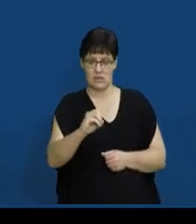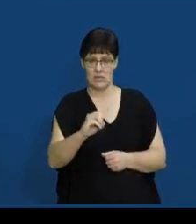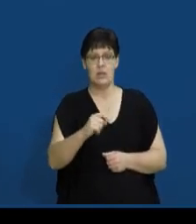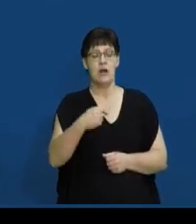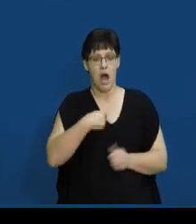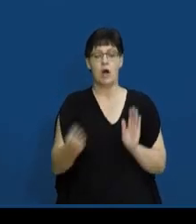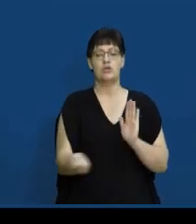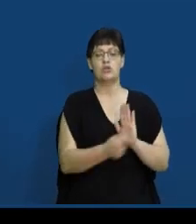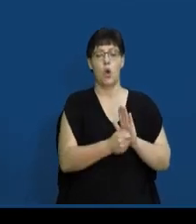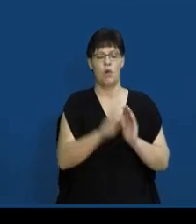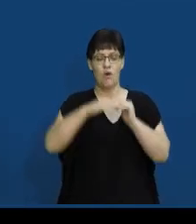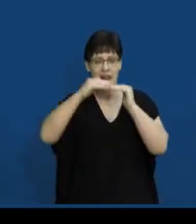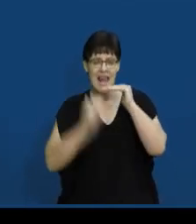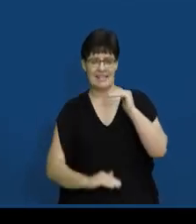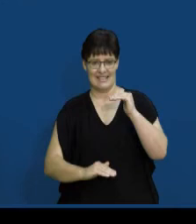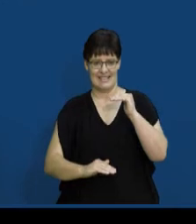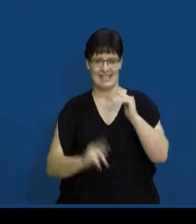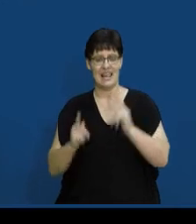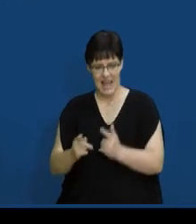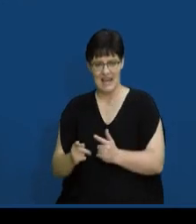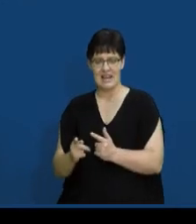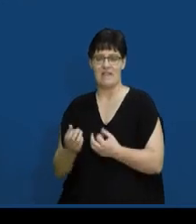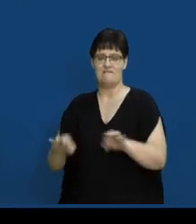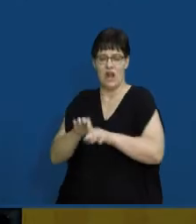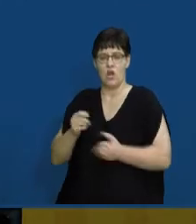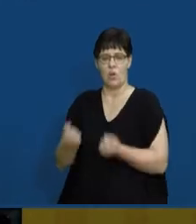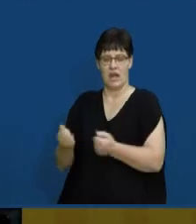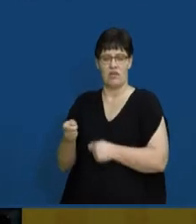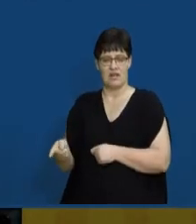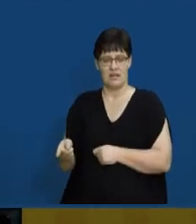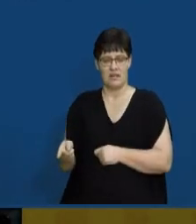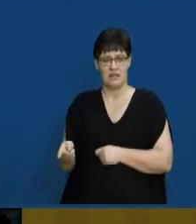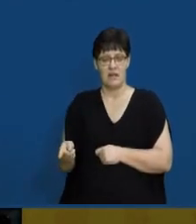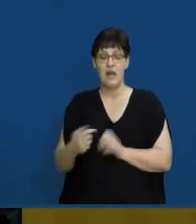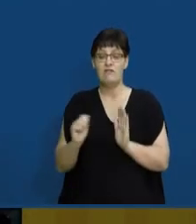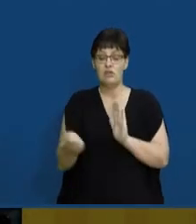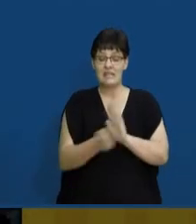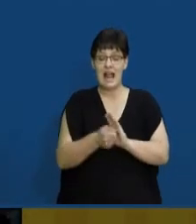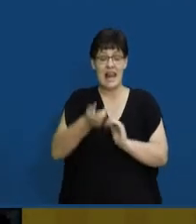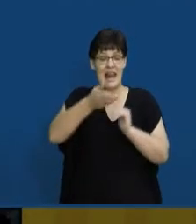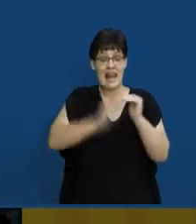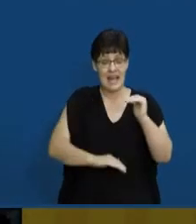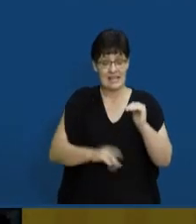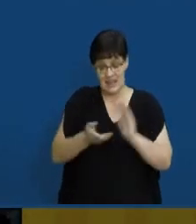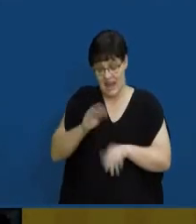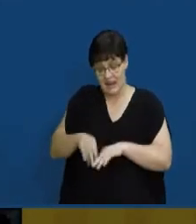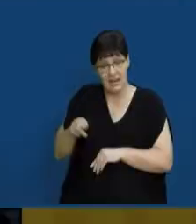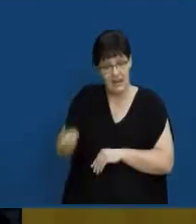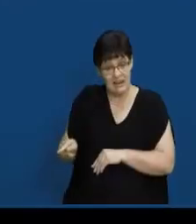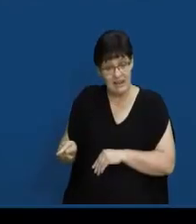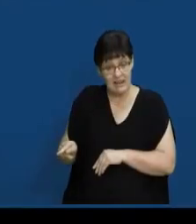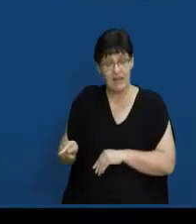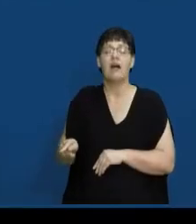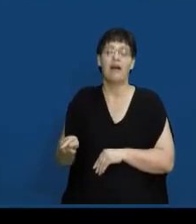I sold for less than the carrying value. And when you sell for less than the carrying value,